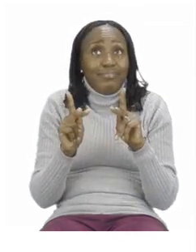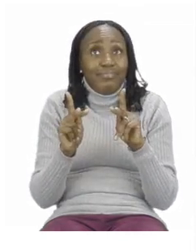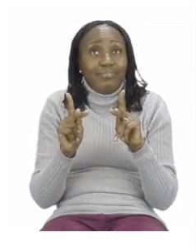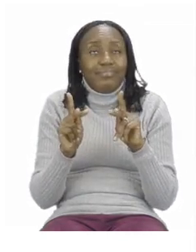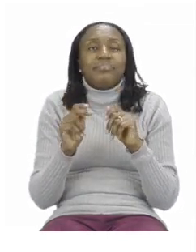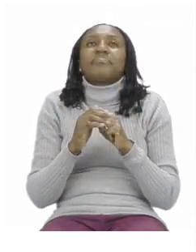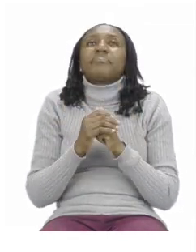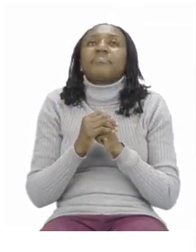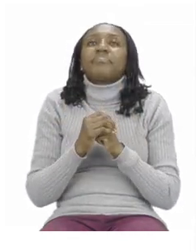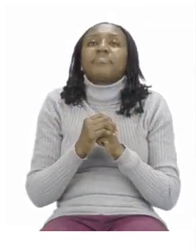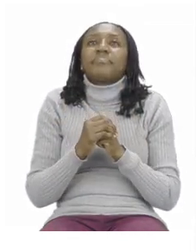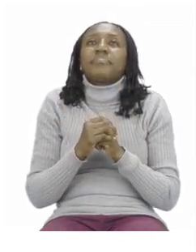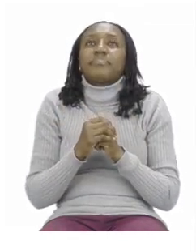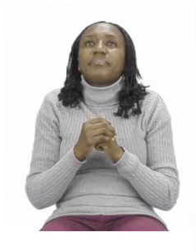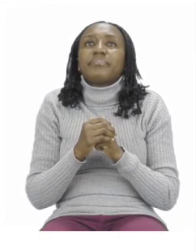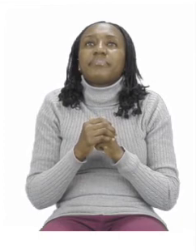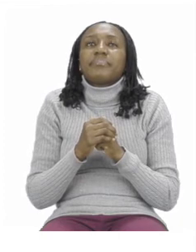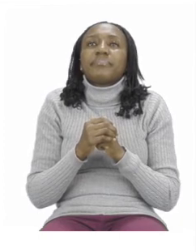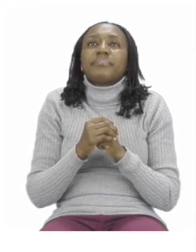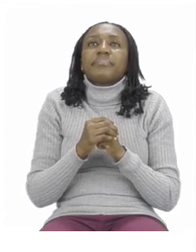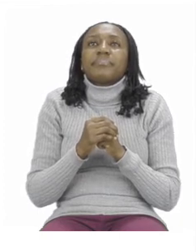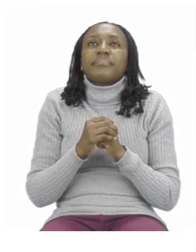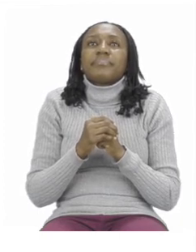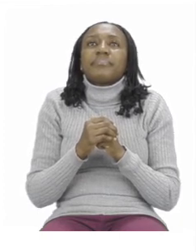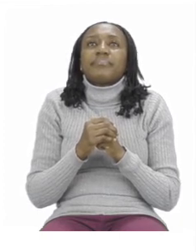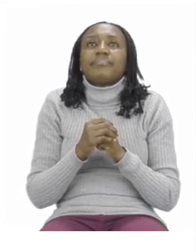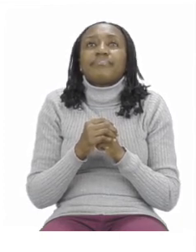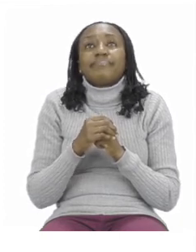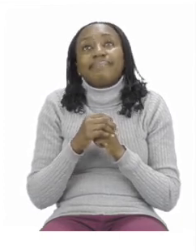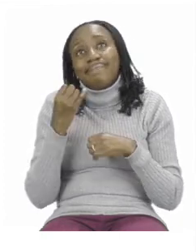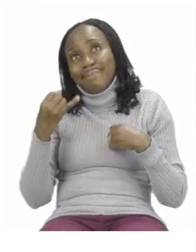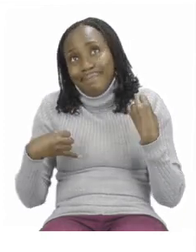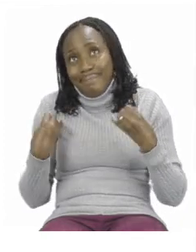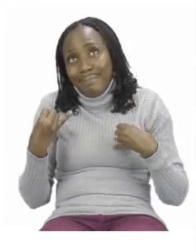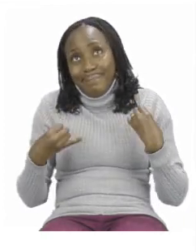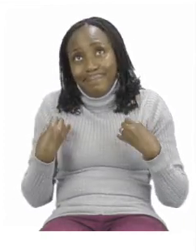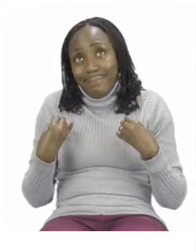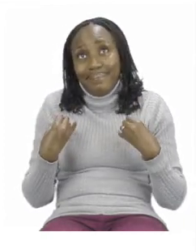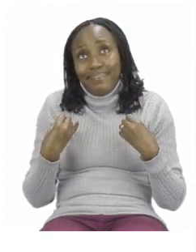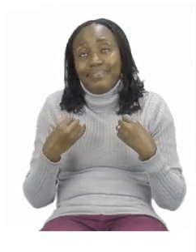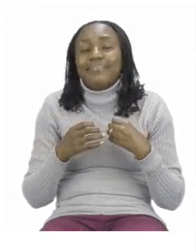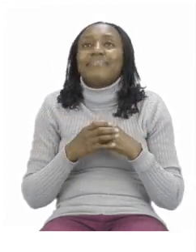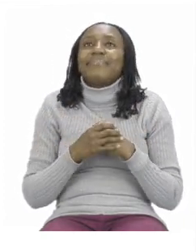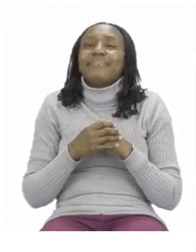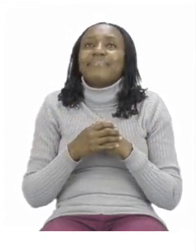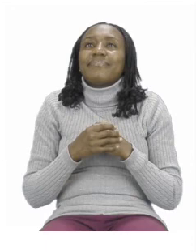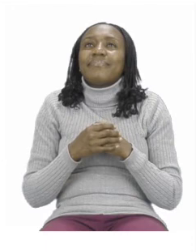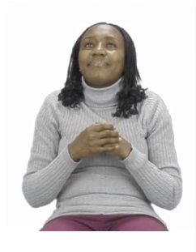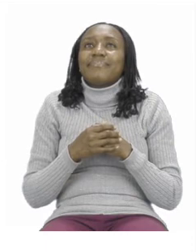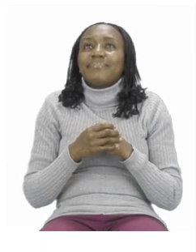identifying the different water sources. Have fun with these activities, boys and girls. I will see